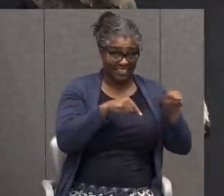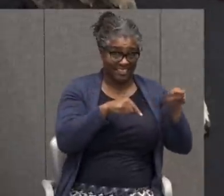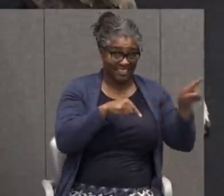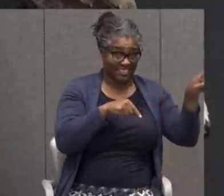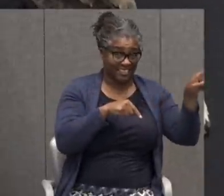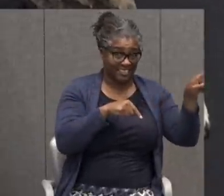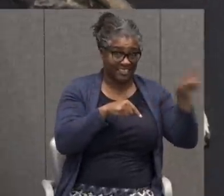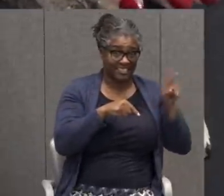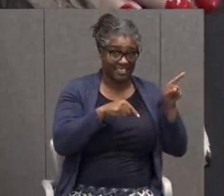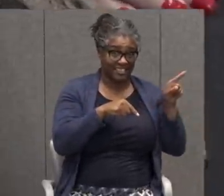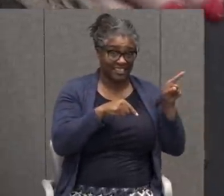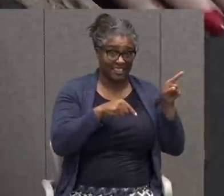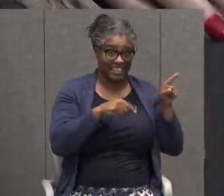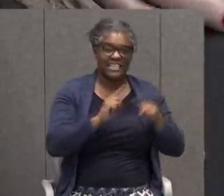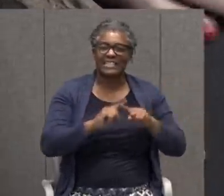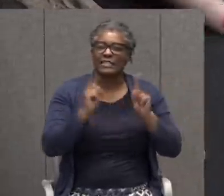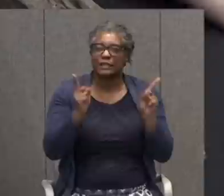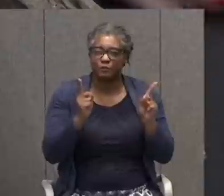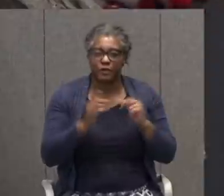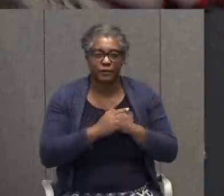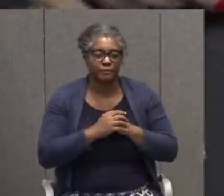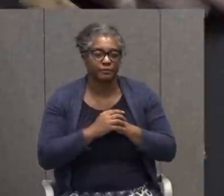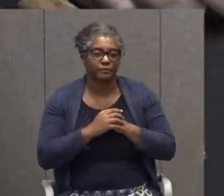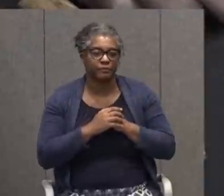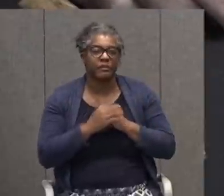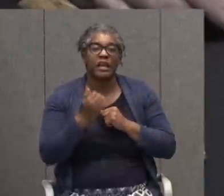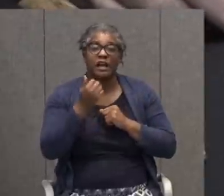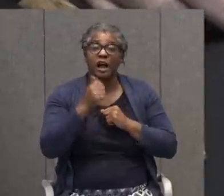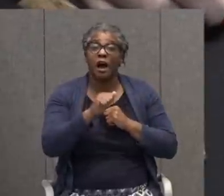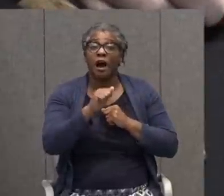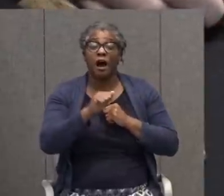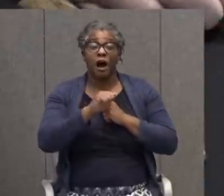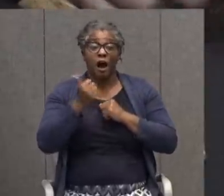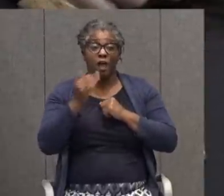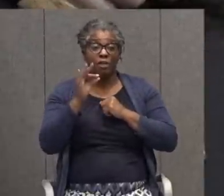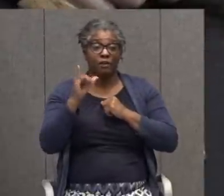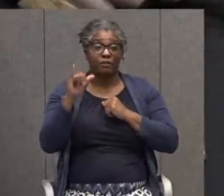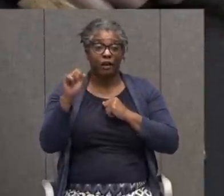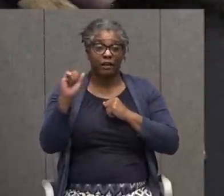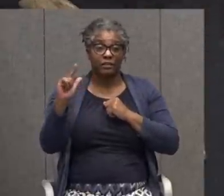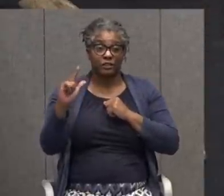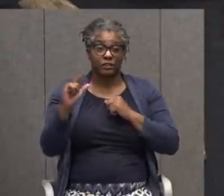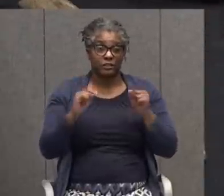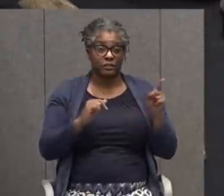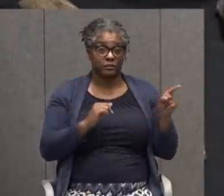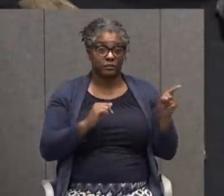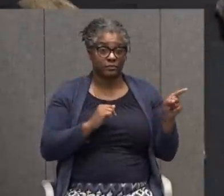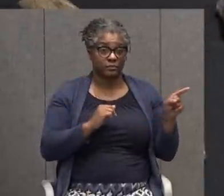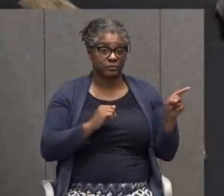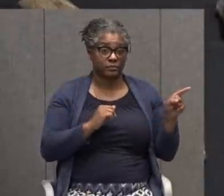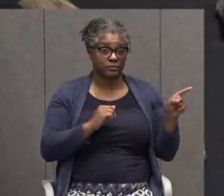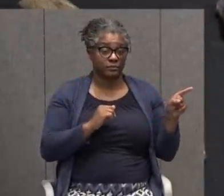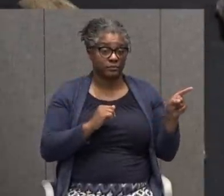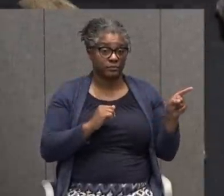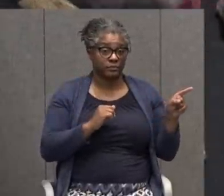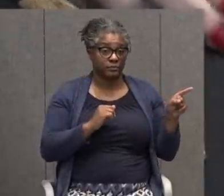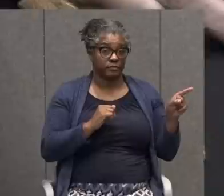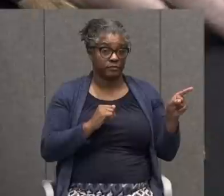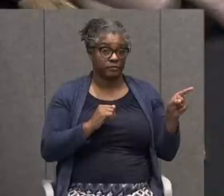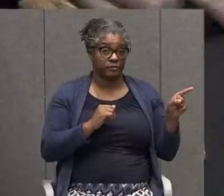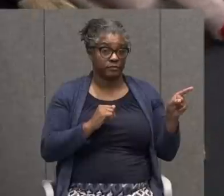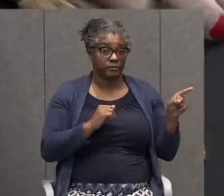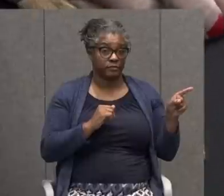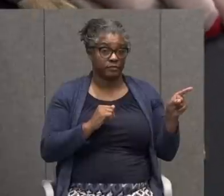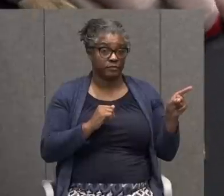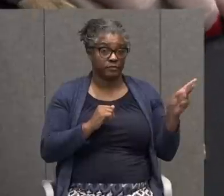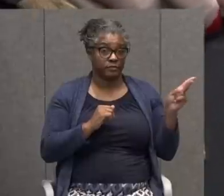Another one that a couple that I brought, these two fossils, this one here and this one,